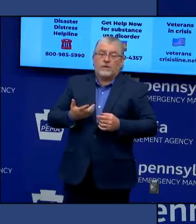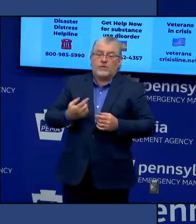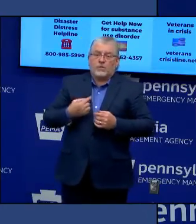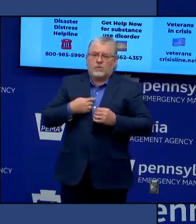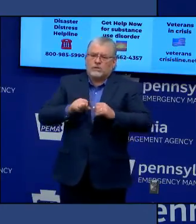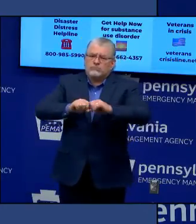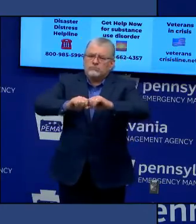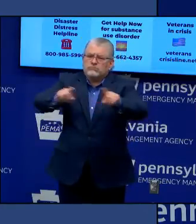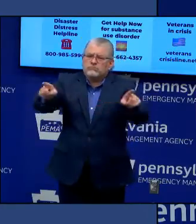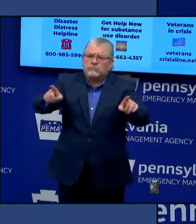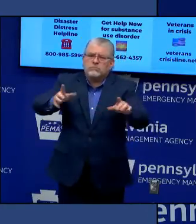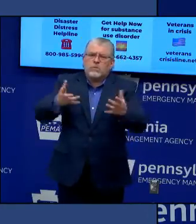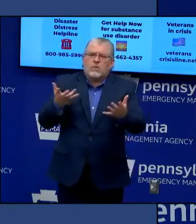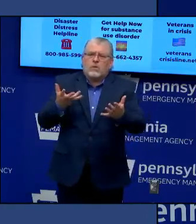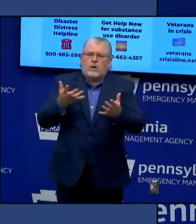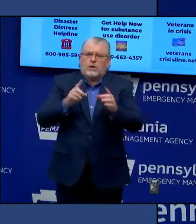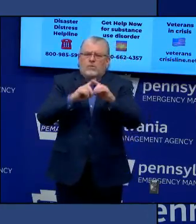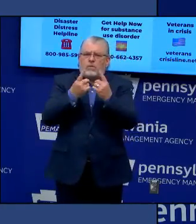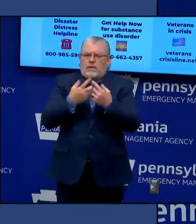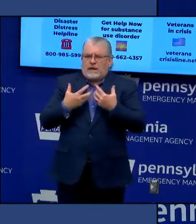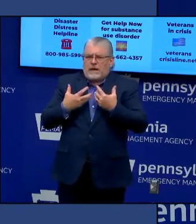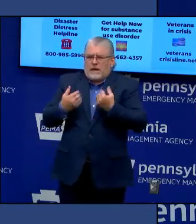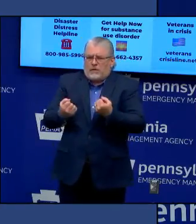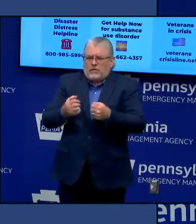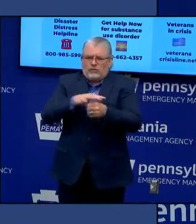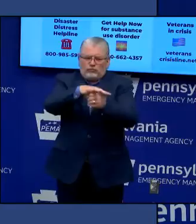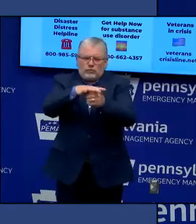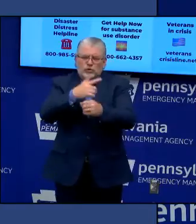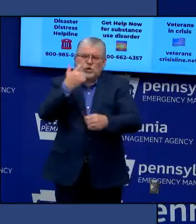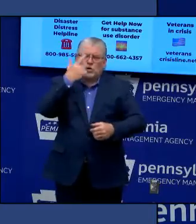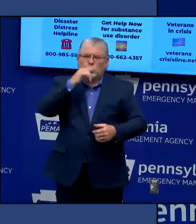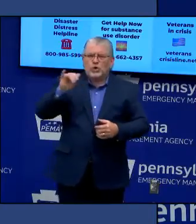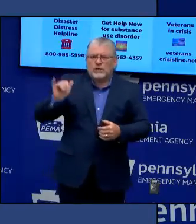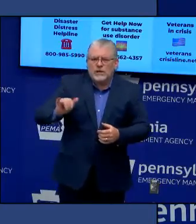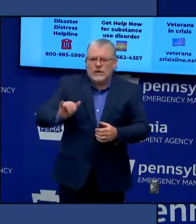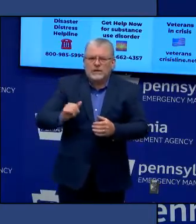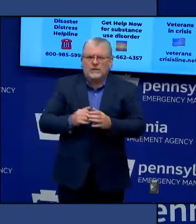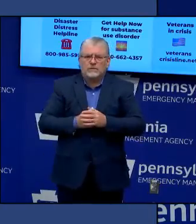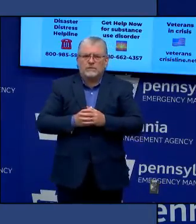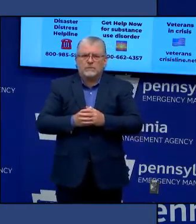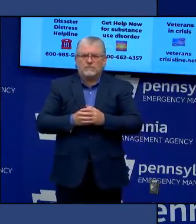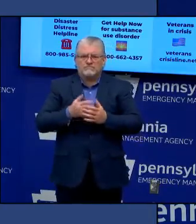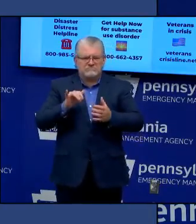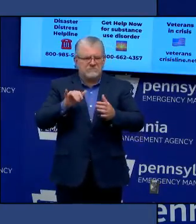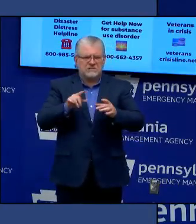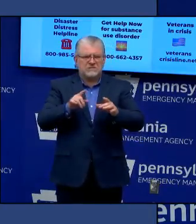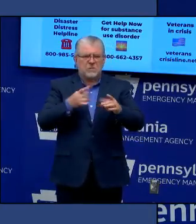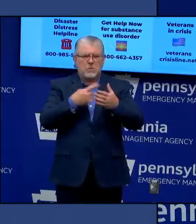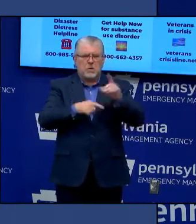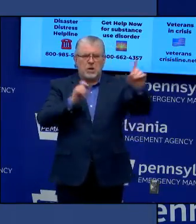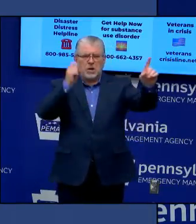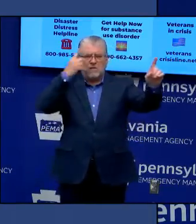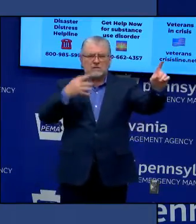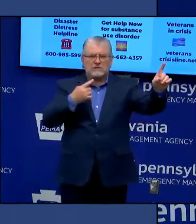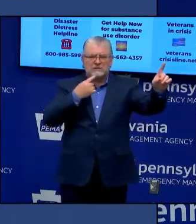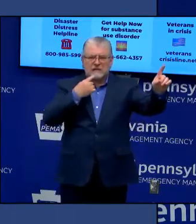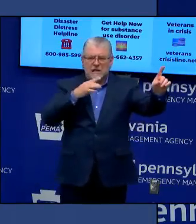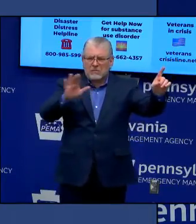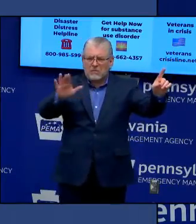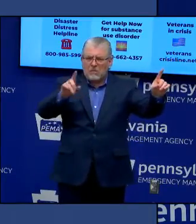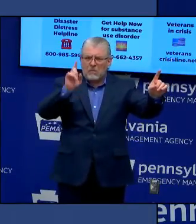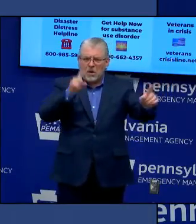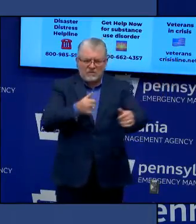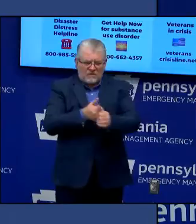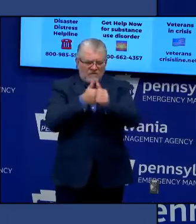be beholden and follow any specific schema. So it was a really good example, but we don't have to follow what